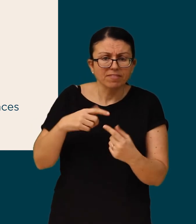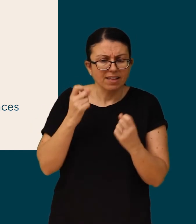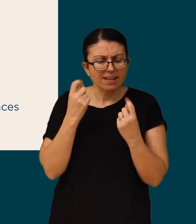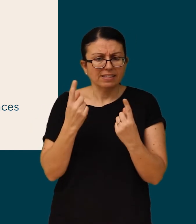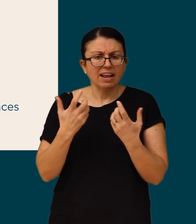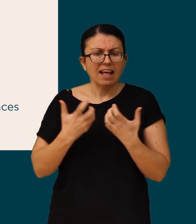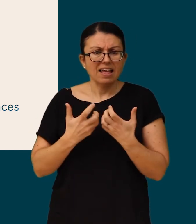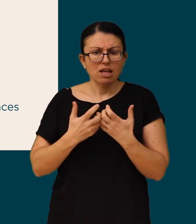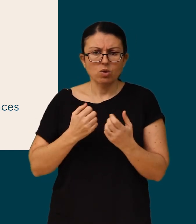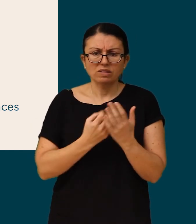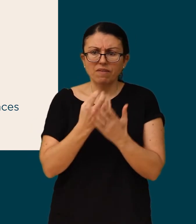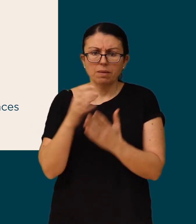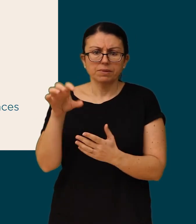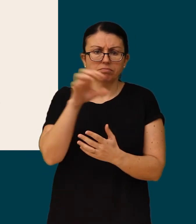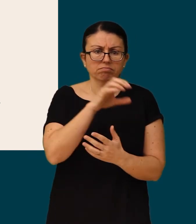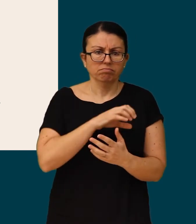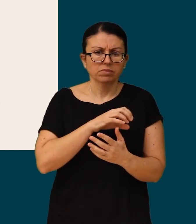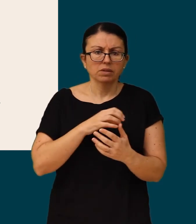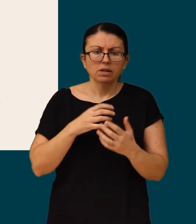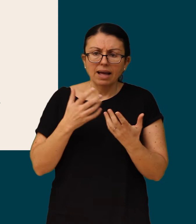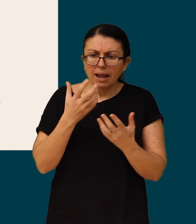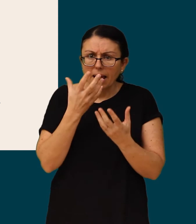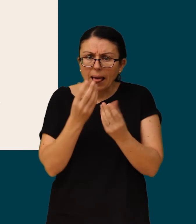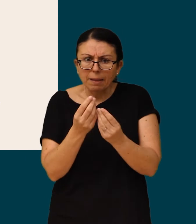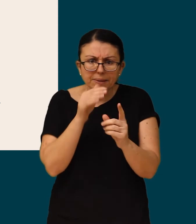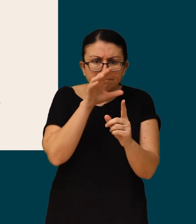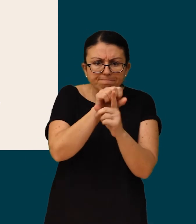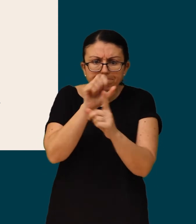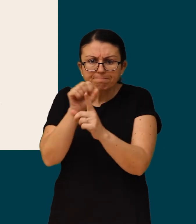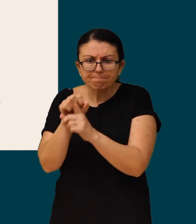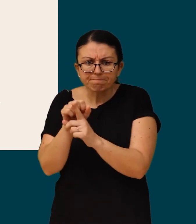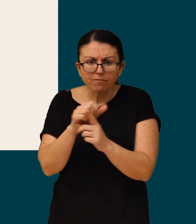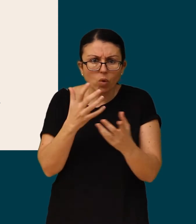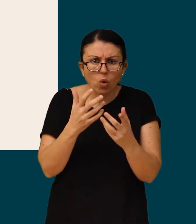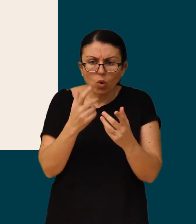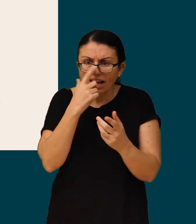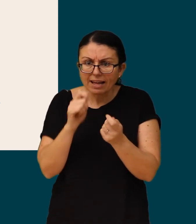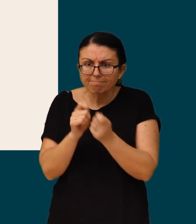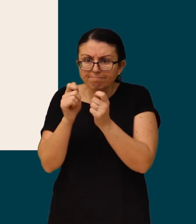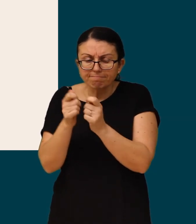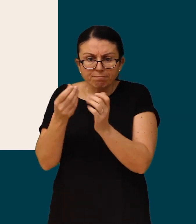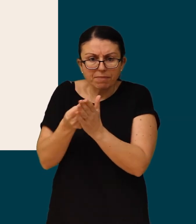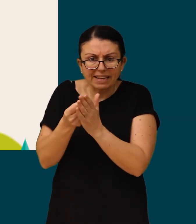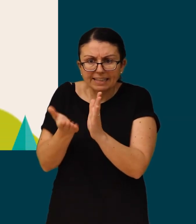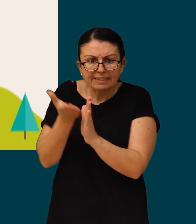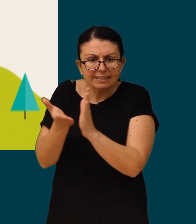developments could affect historic places, and we help identify opportunities for regeneration.